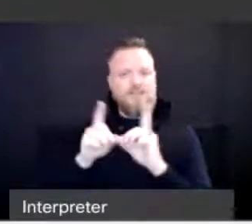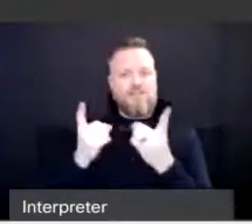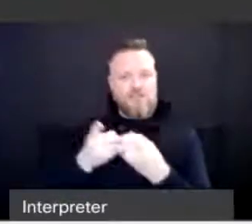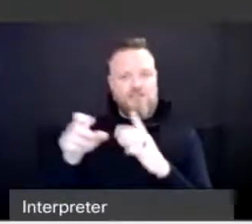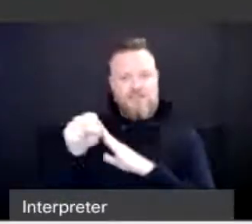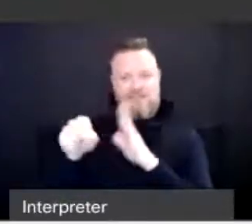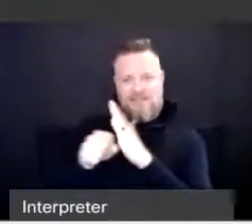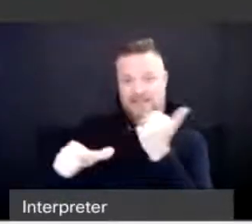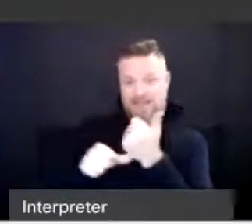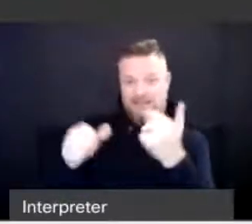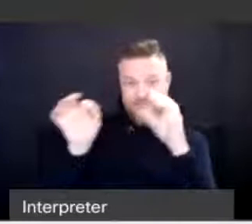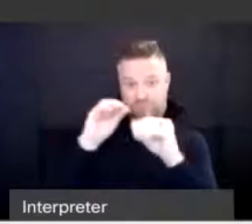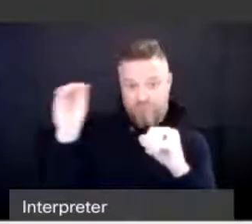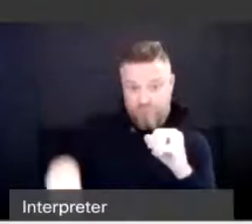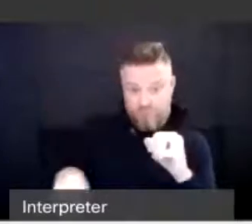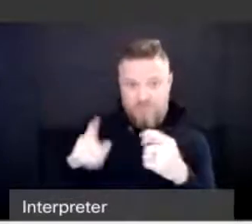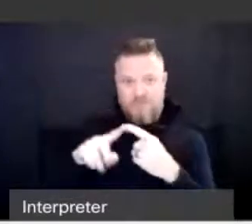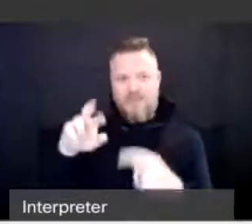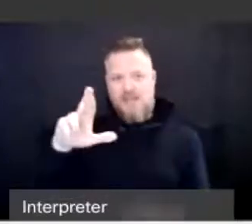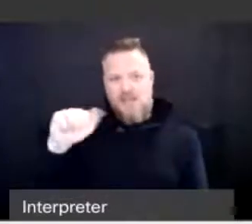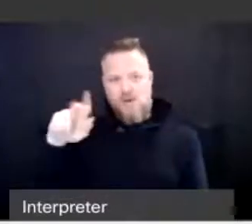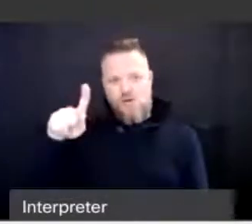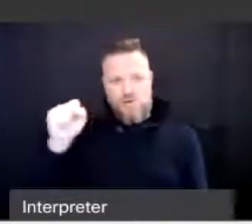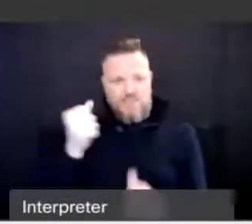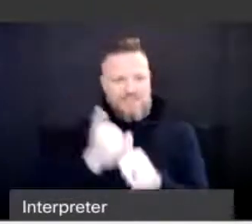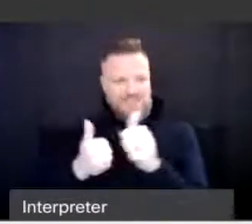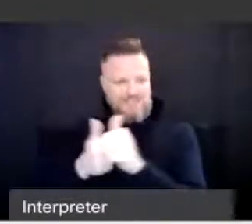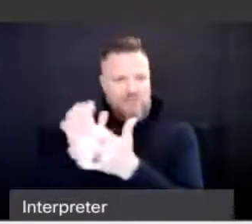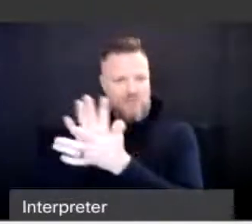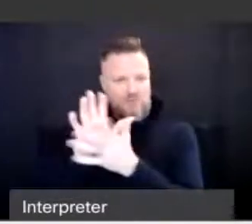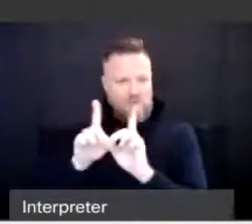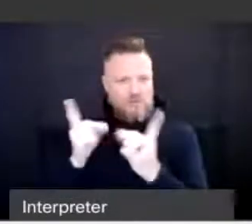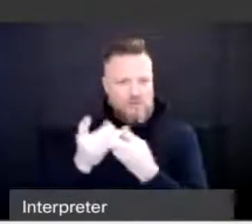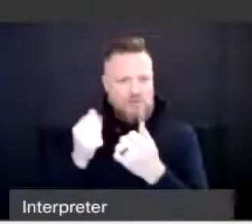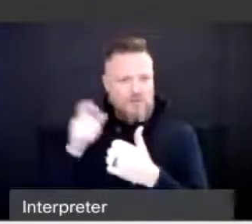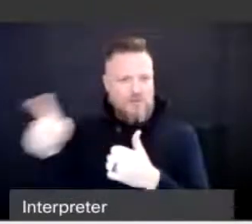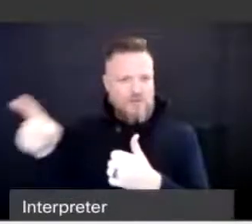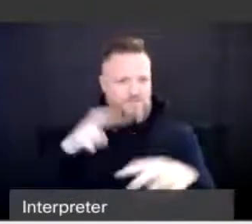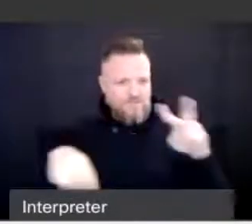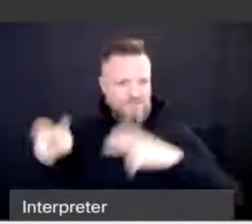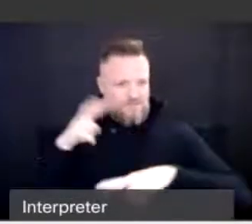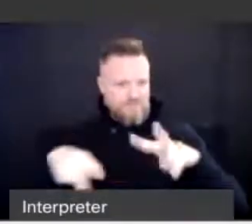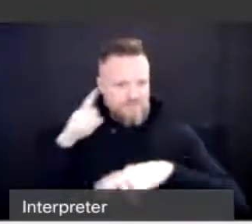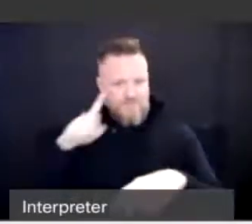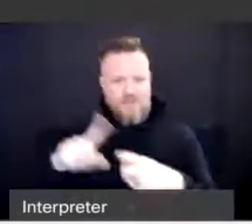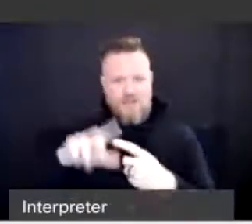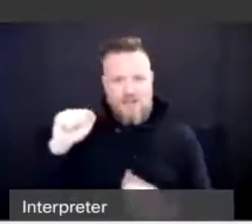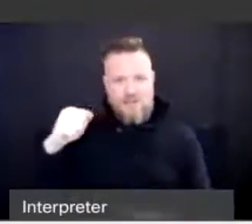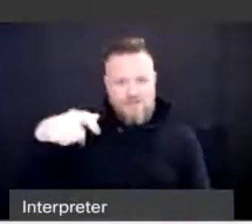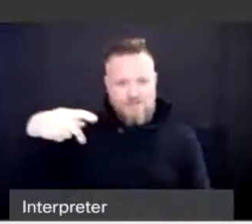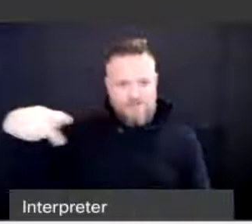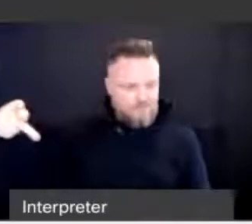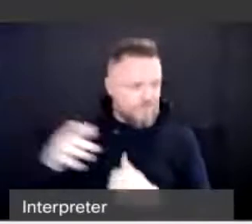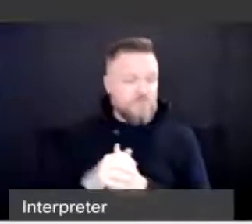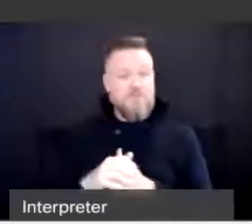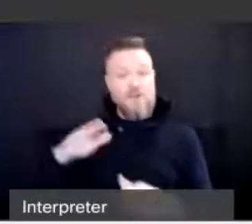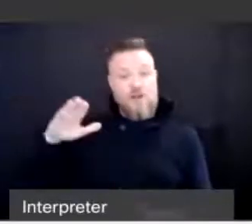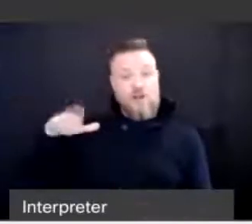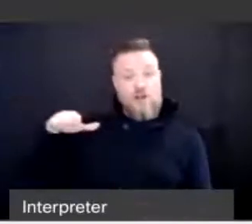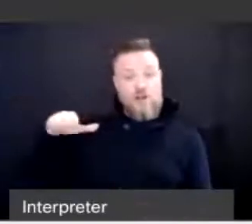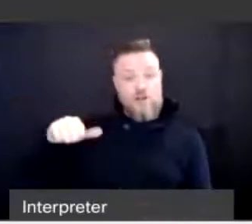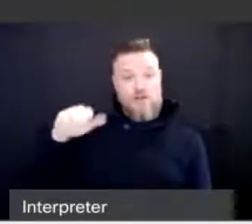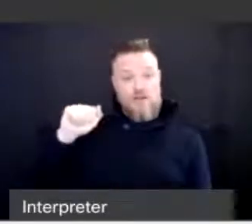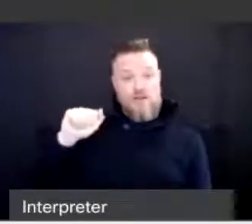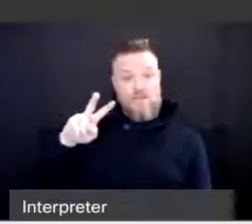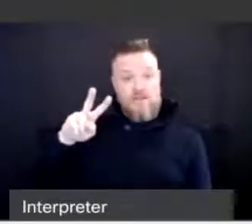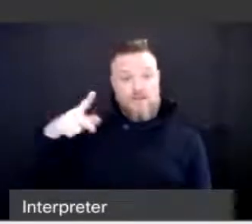percentage, the state board ranks each school district by their assessed valuation per pupil, or AVPP. The lowest